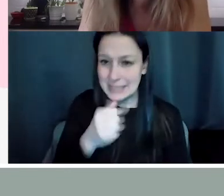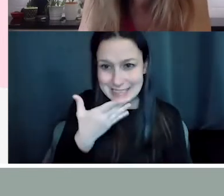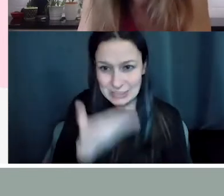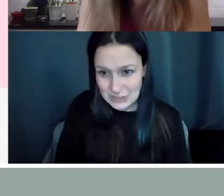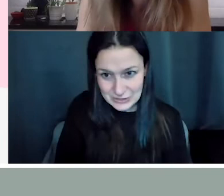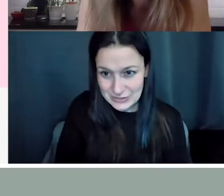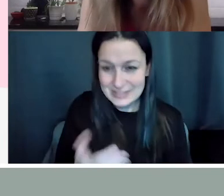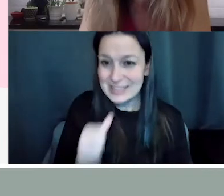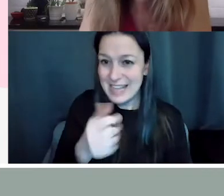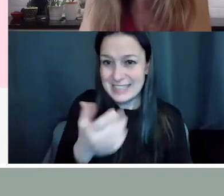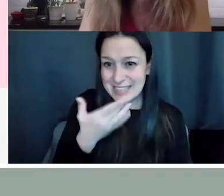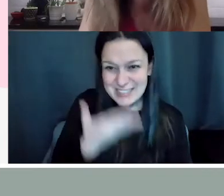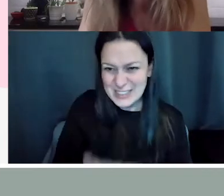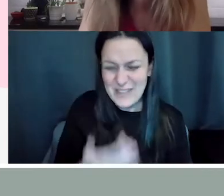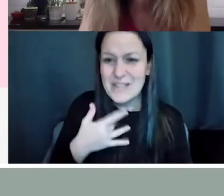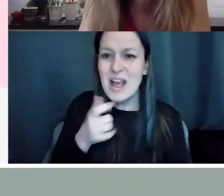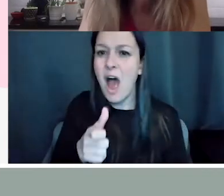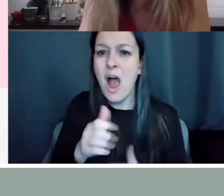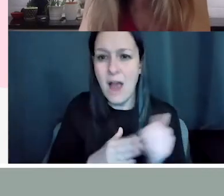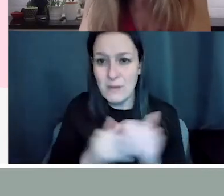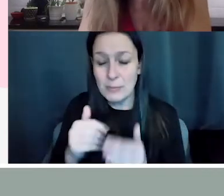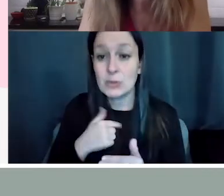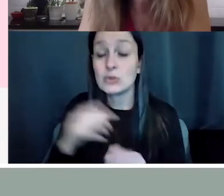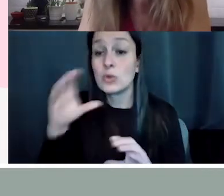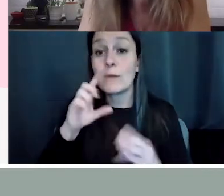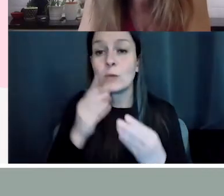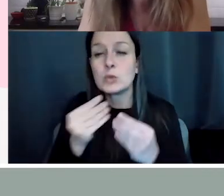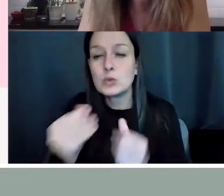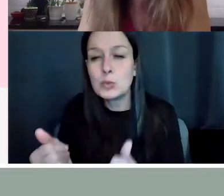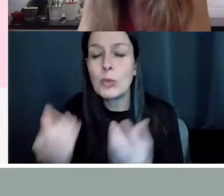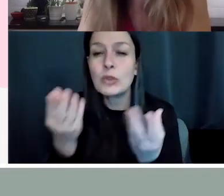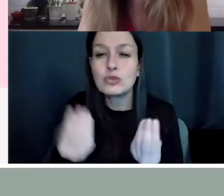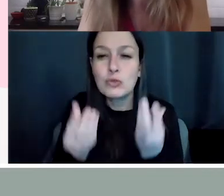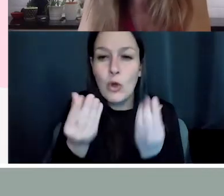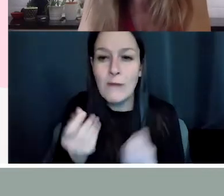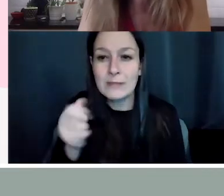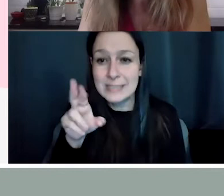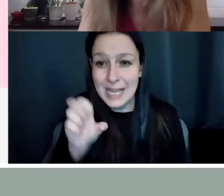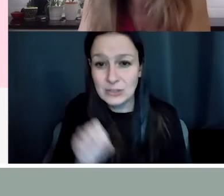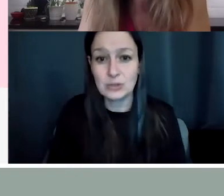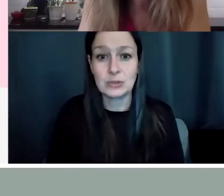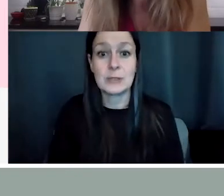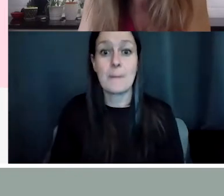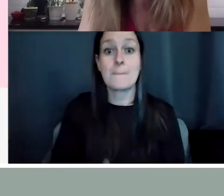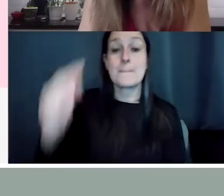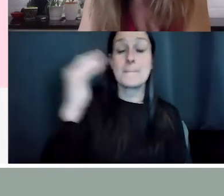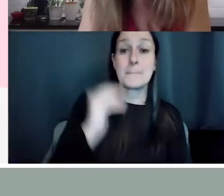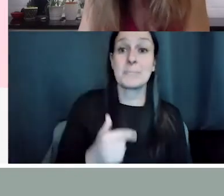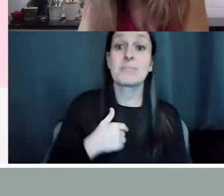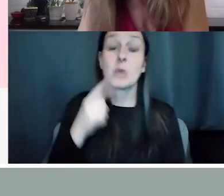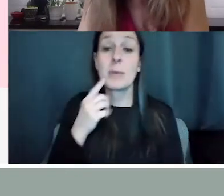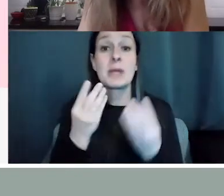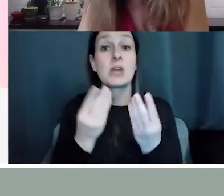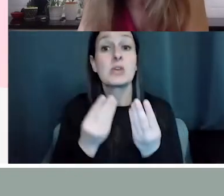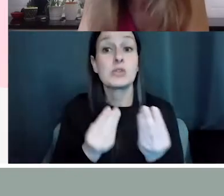because they won't be as comfortable. So look for smoother, softer textures, or maybe smoother, soft textures